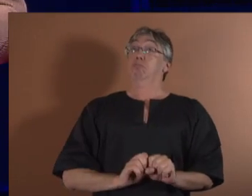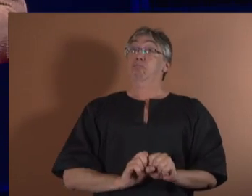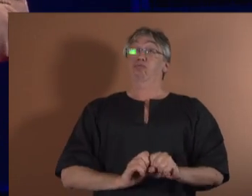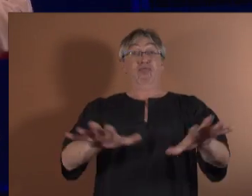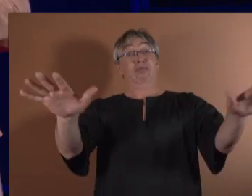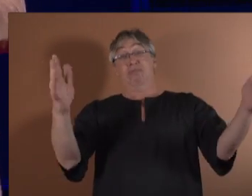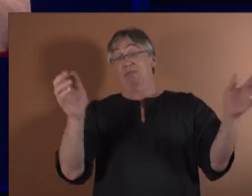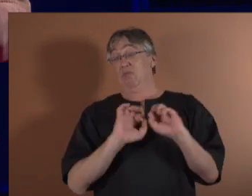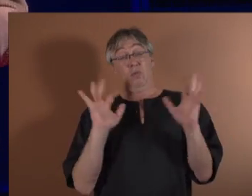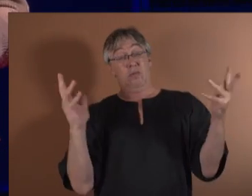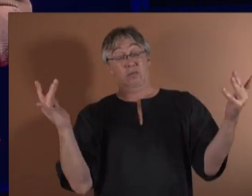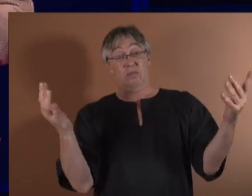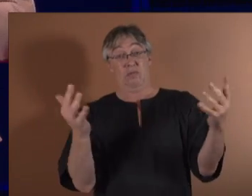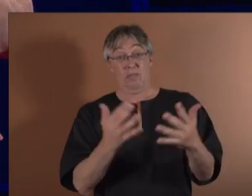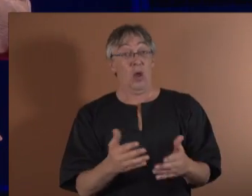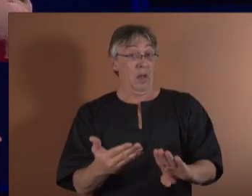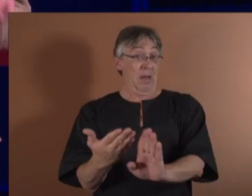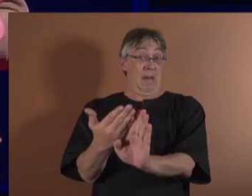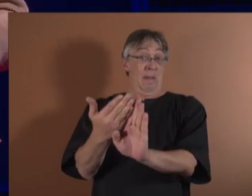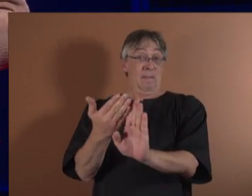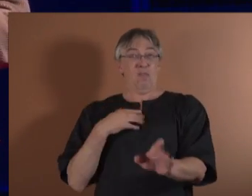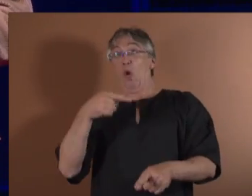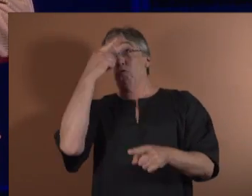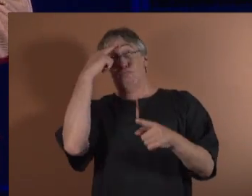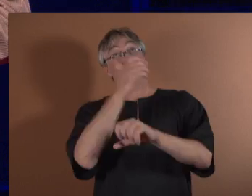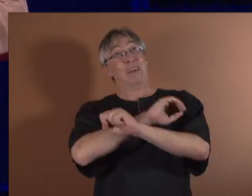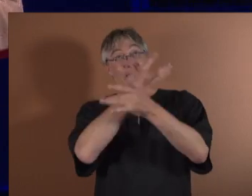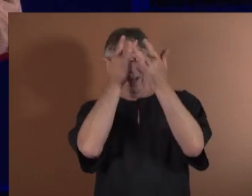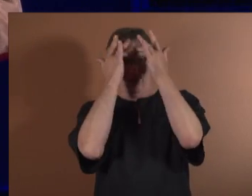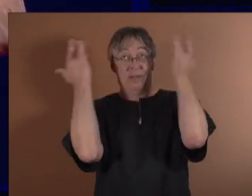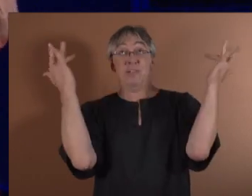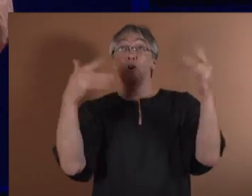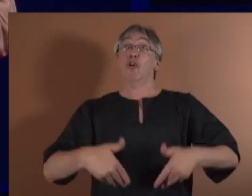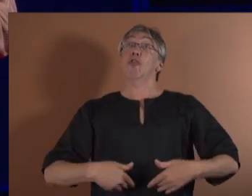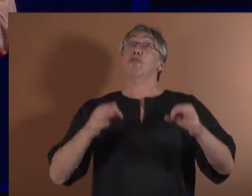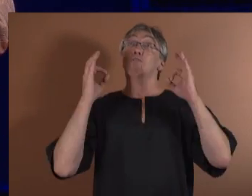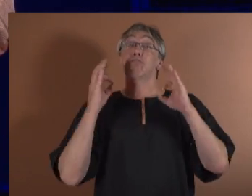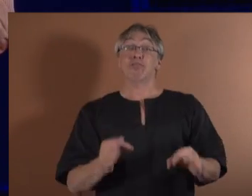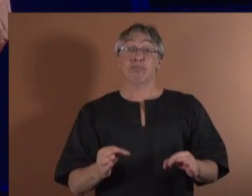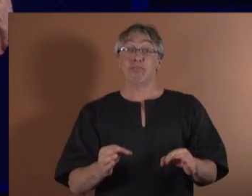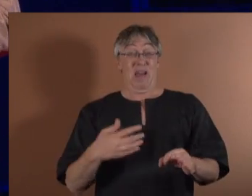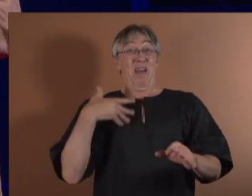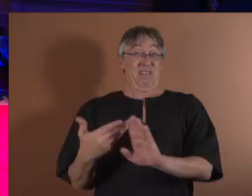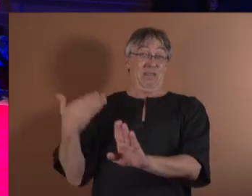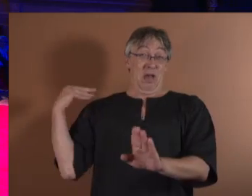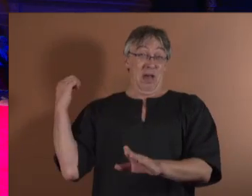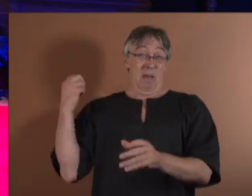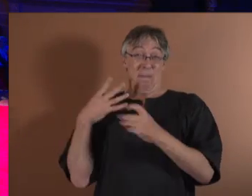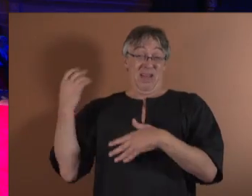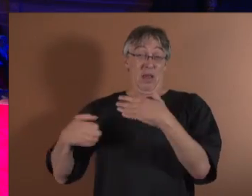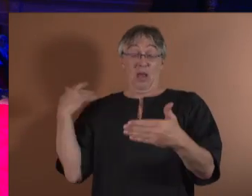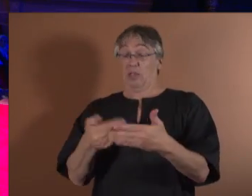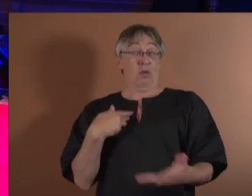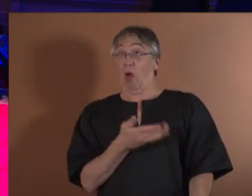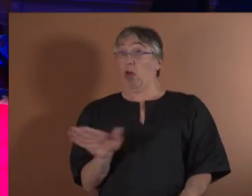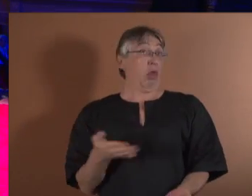years not feeling clear and not feeling free and having my stuff bounce me around much like a pinball in an old